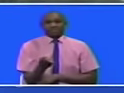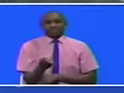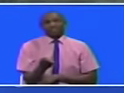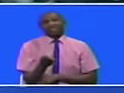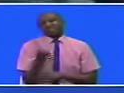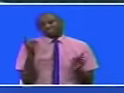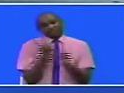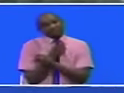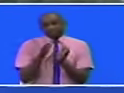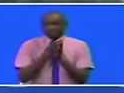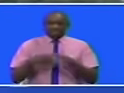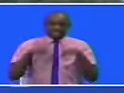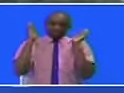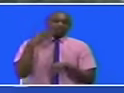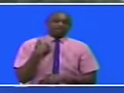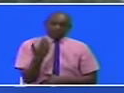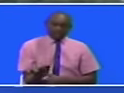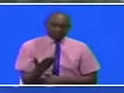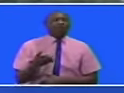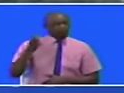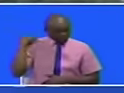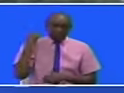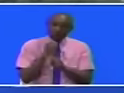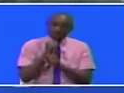another story of despair as residents and former workers